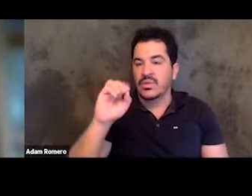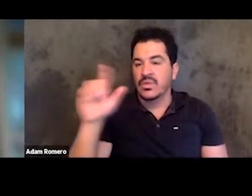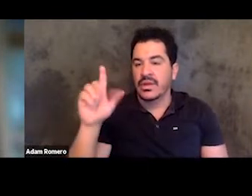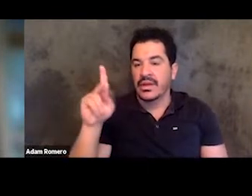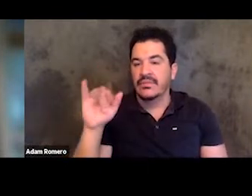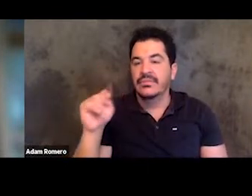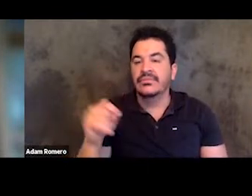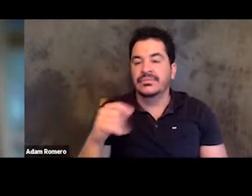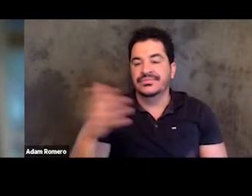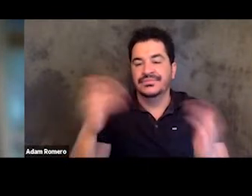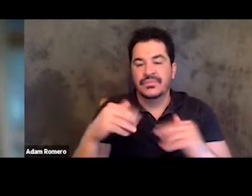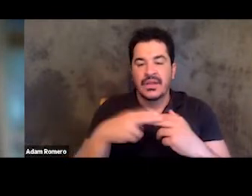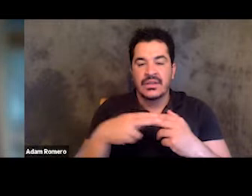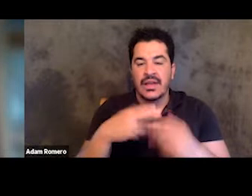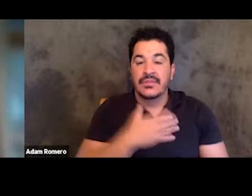Next slide, please.